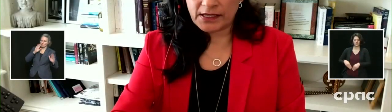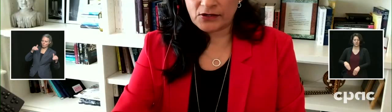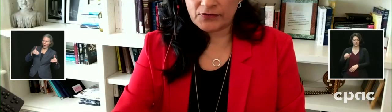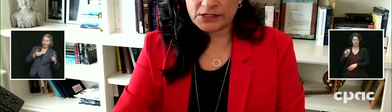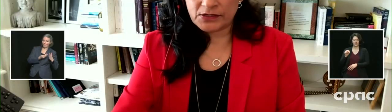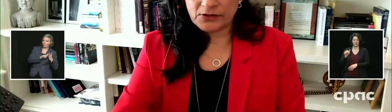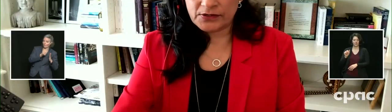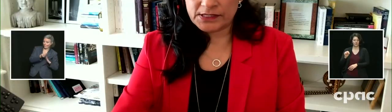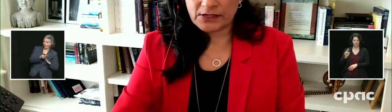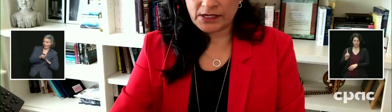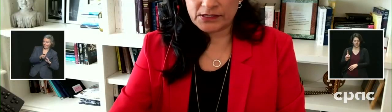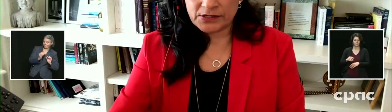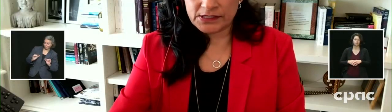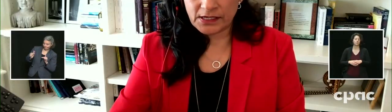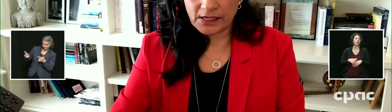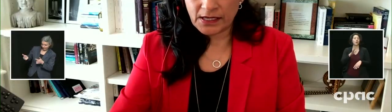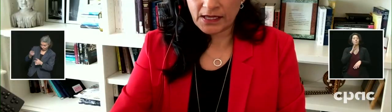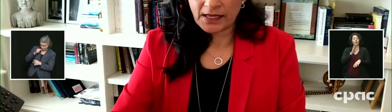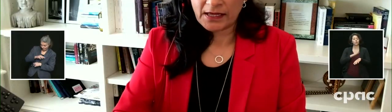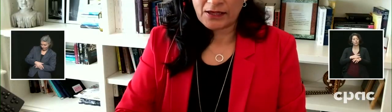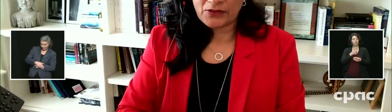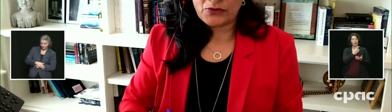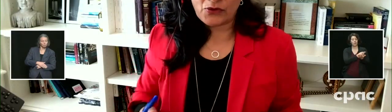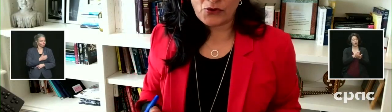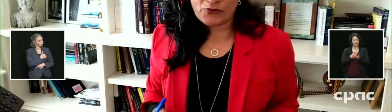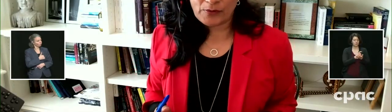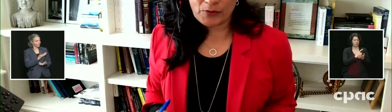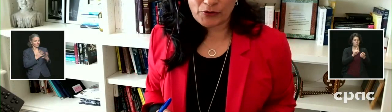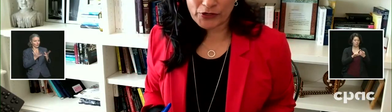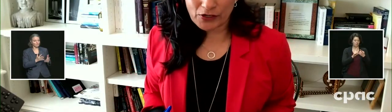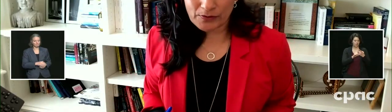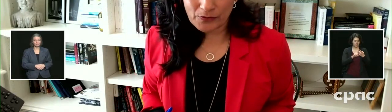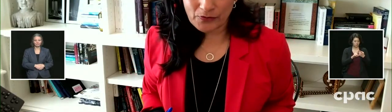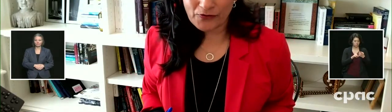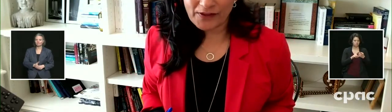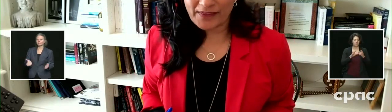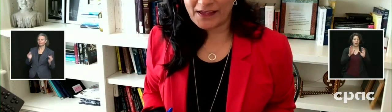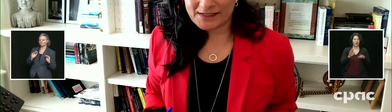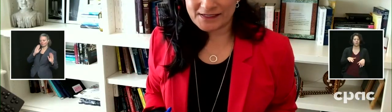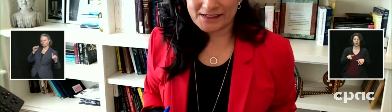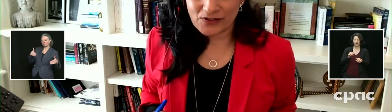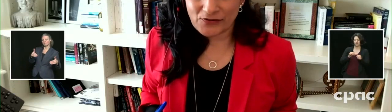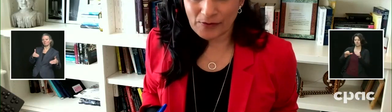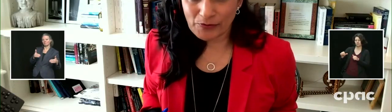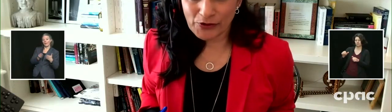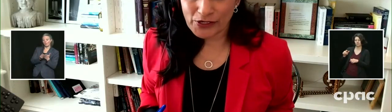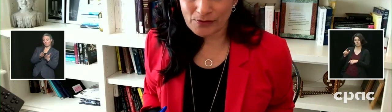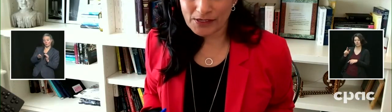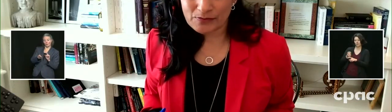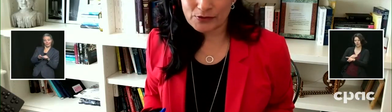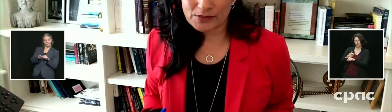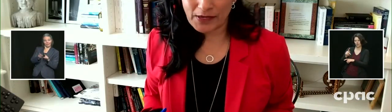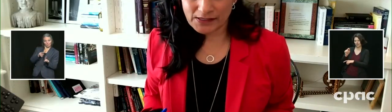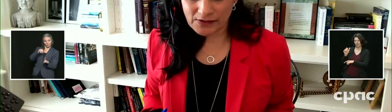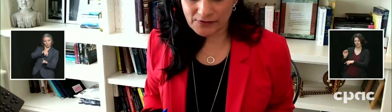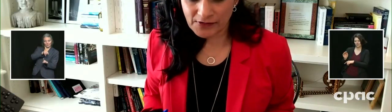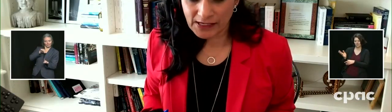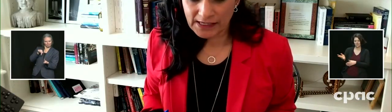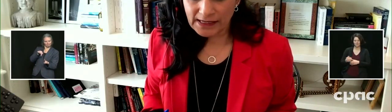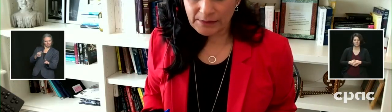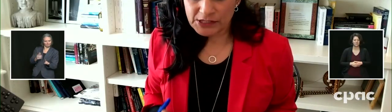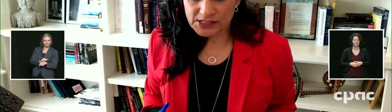I'll hand it over to you. Is that okay, Theresa? Yes, that's So great. from Thank a you. procurement, thanks. So from a procurement